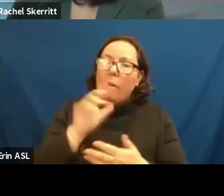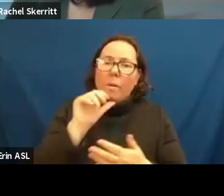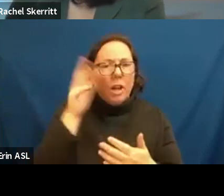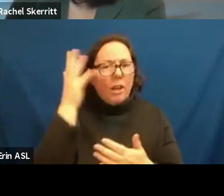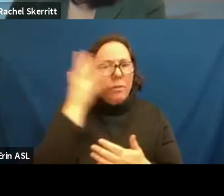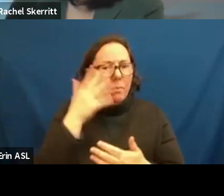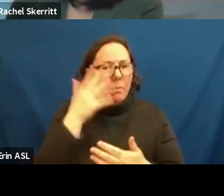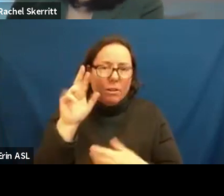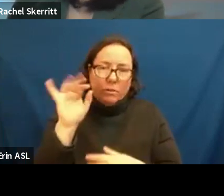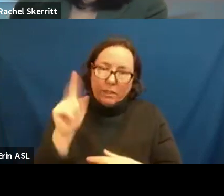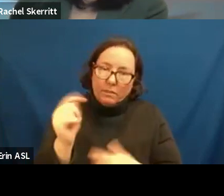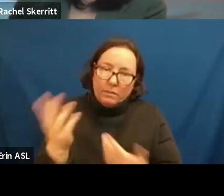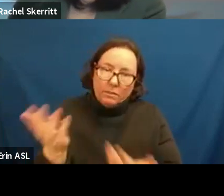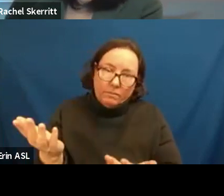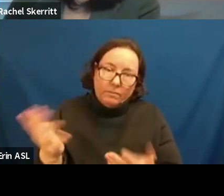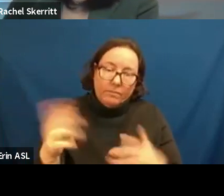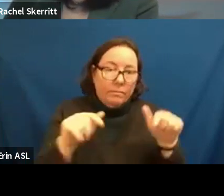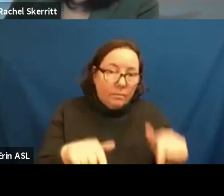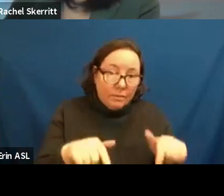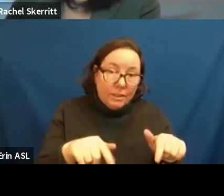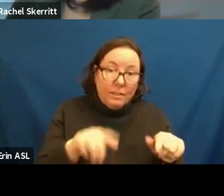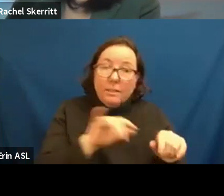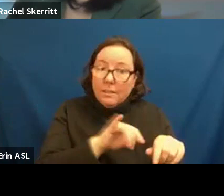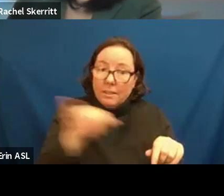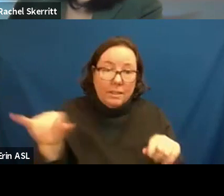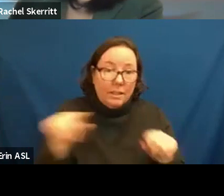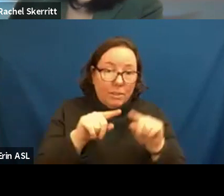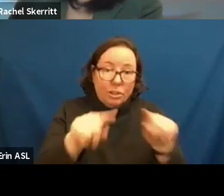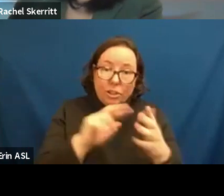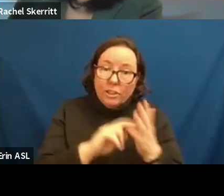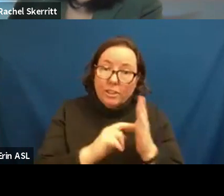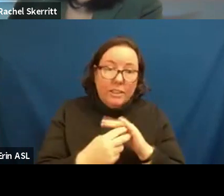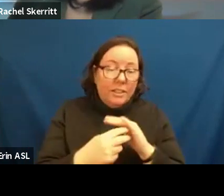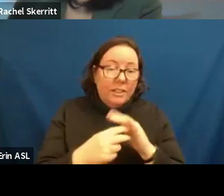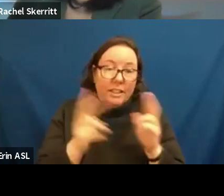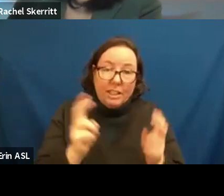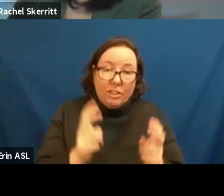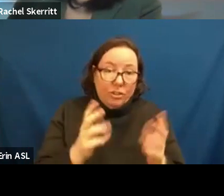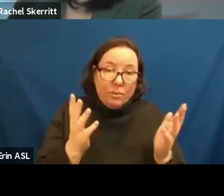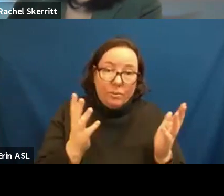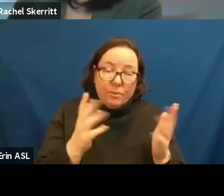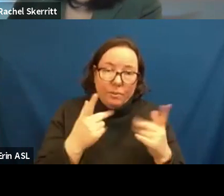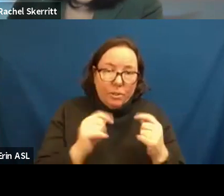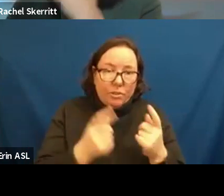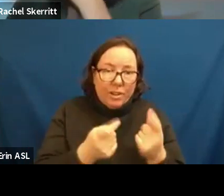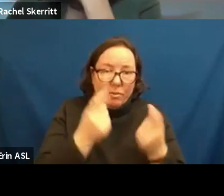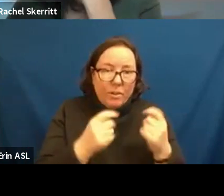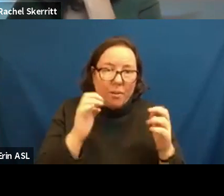we're engaged in a struggle that echoes many of the same issues. At its essence, we are attempting to root out education suppression.